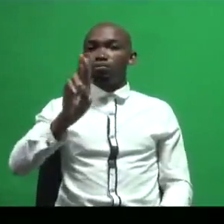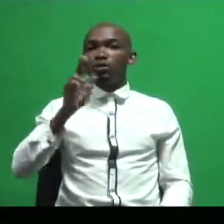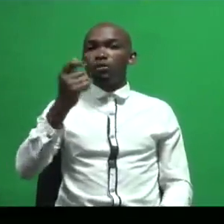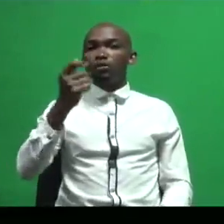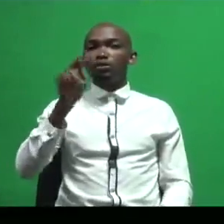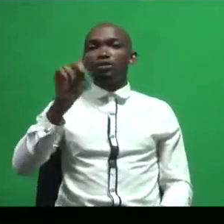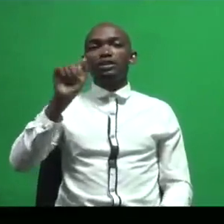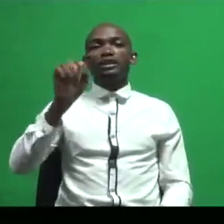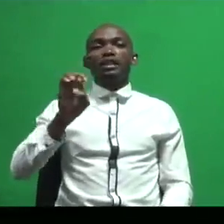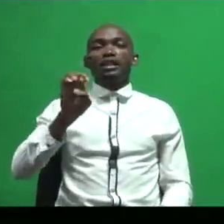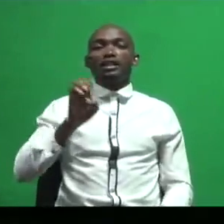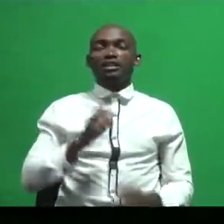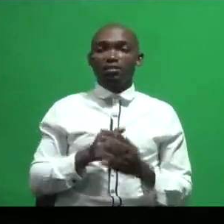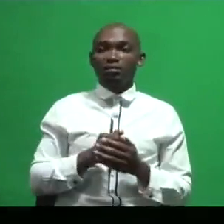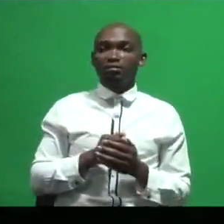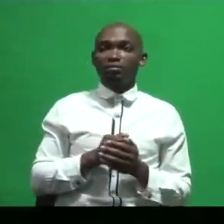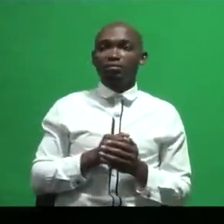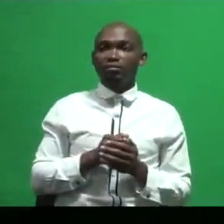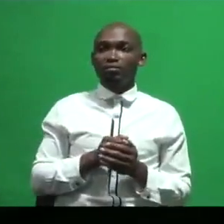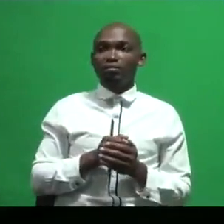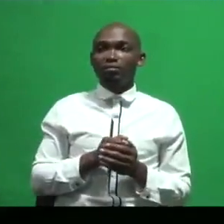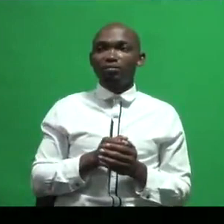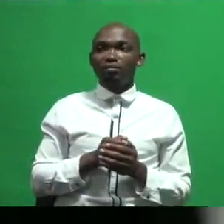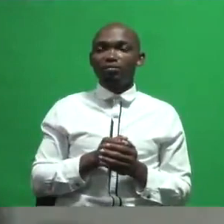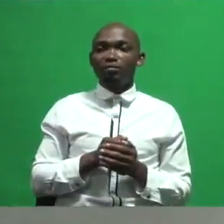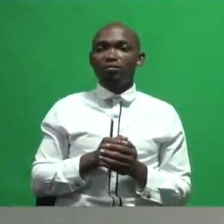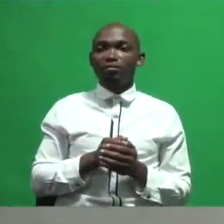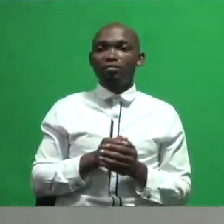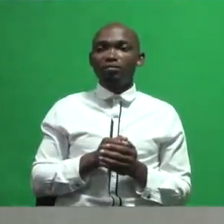butane. This is butane.